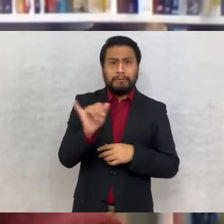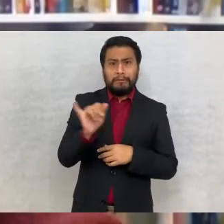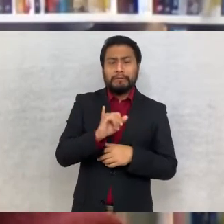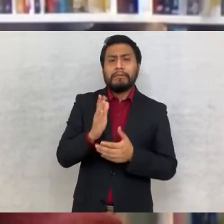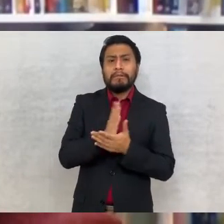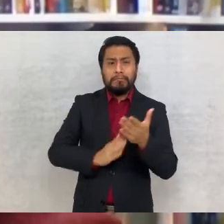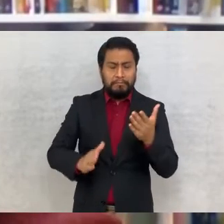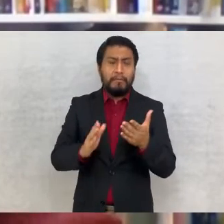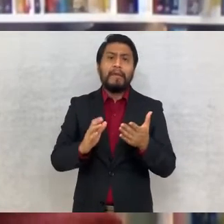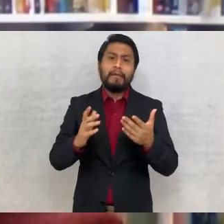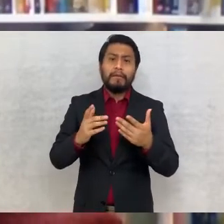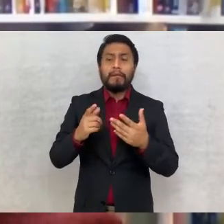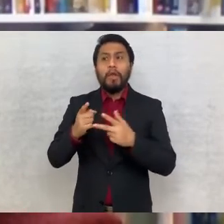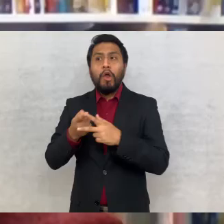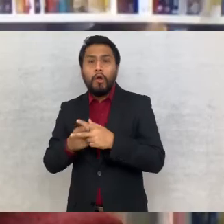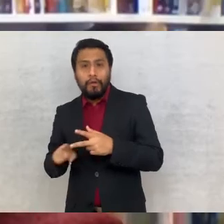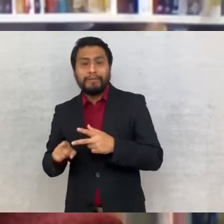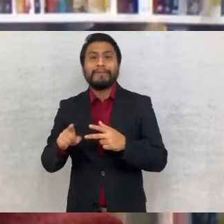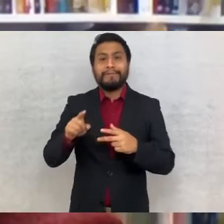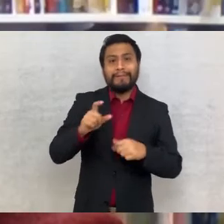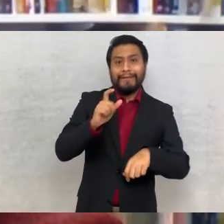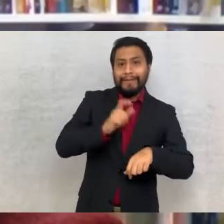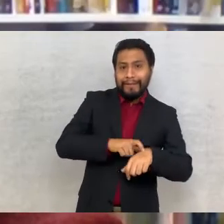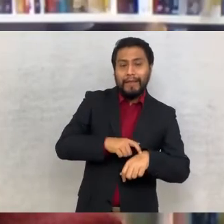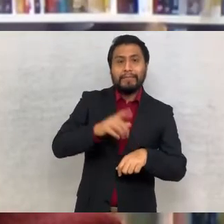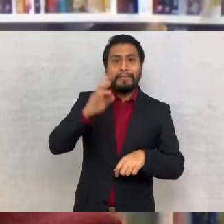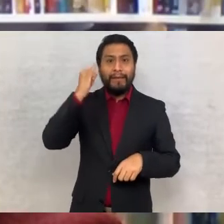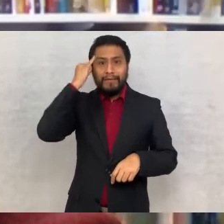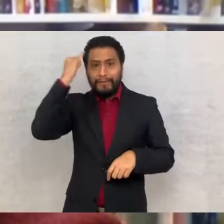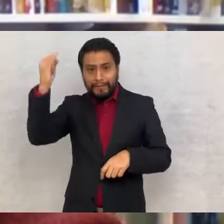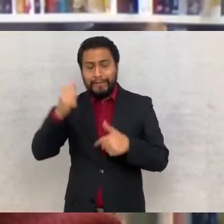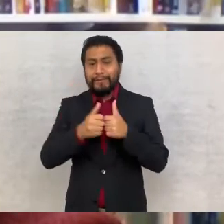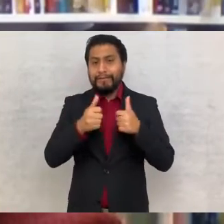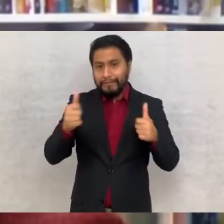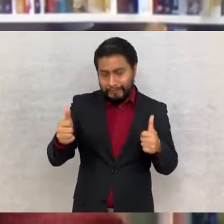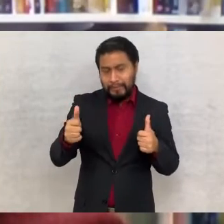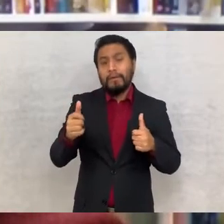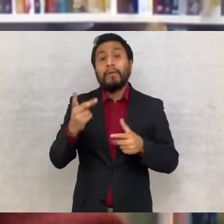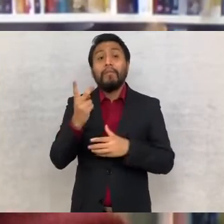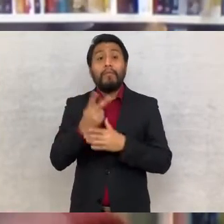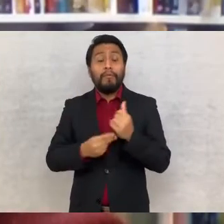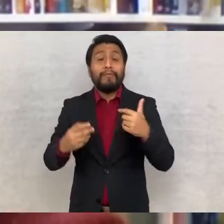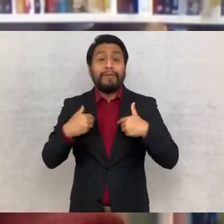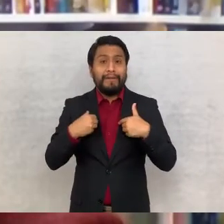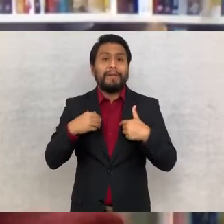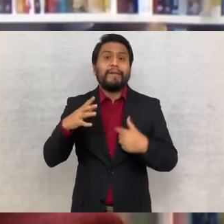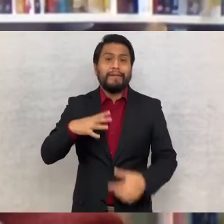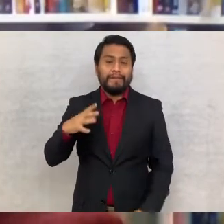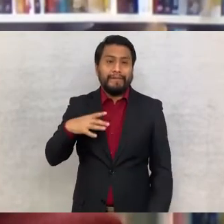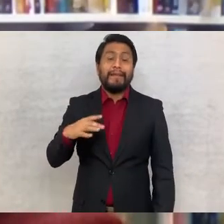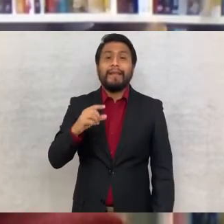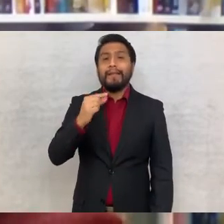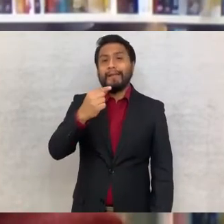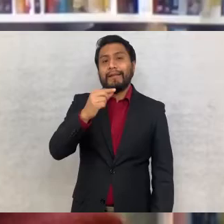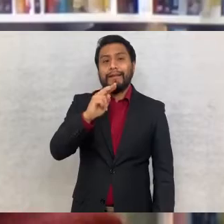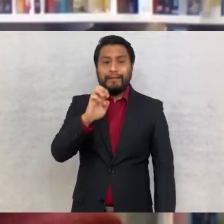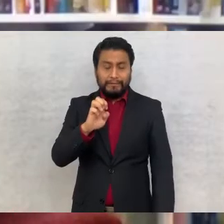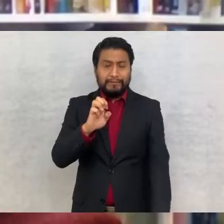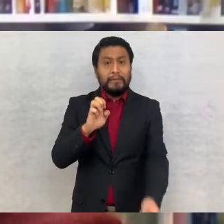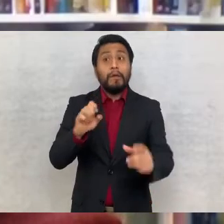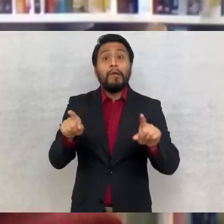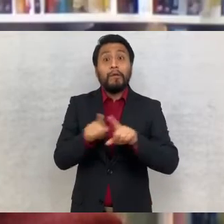in common, starting with that etymological origin, distance in time from ideas, which in both cases was in classical